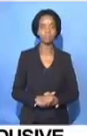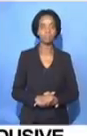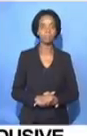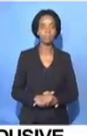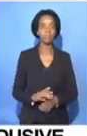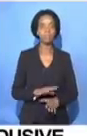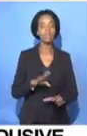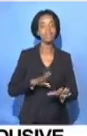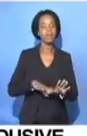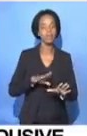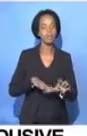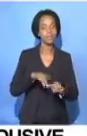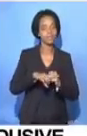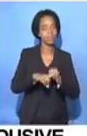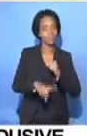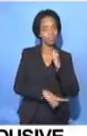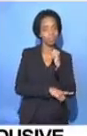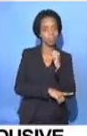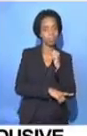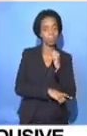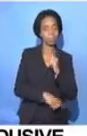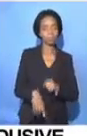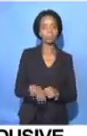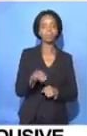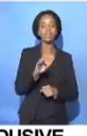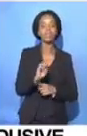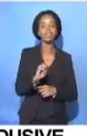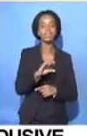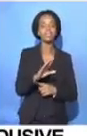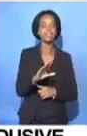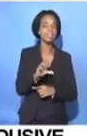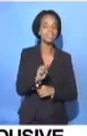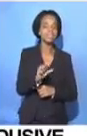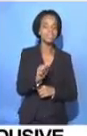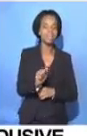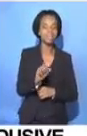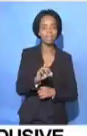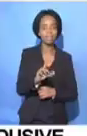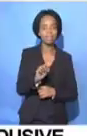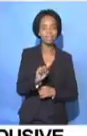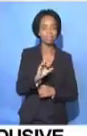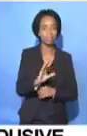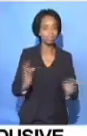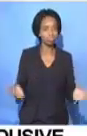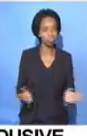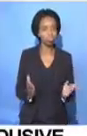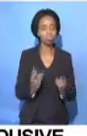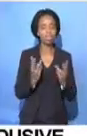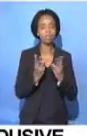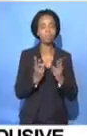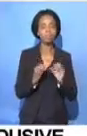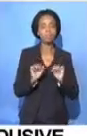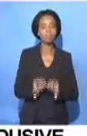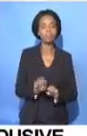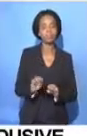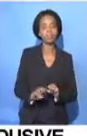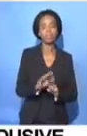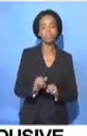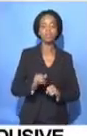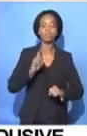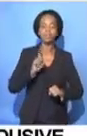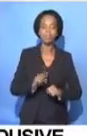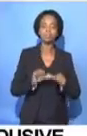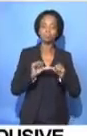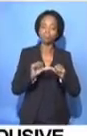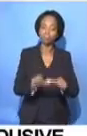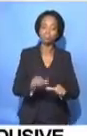Five, and final, the EC SADC encourages the people of South Africa to remain tolerant and peaceful ahead